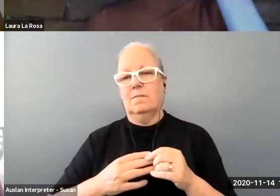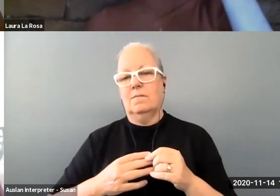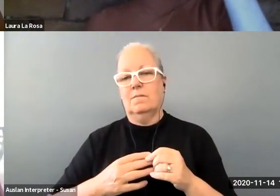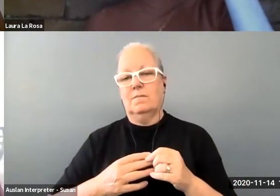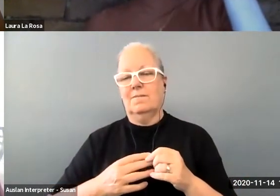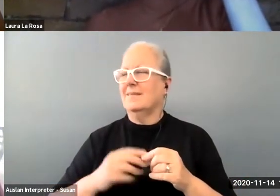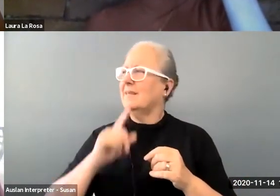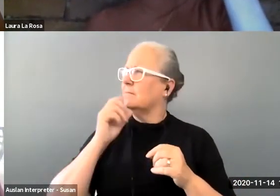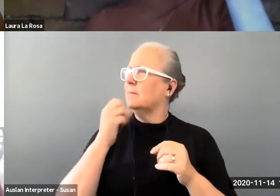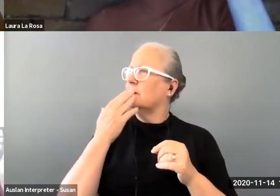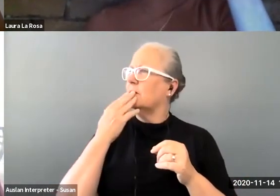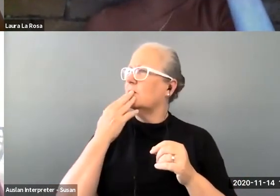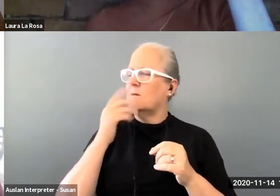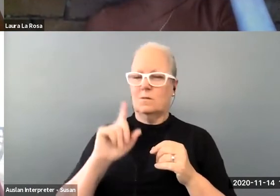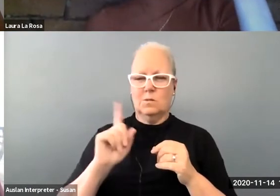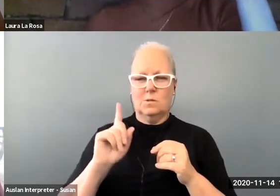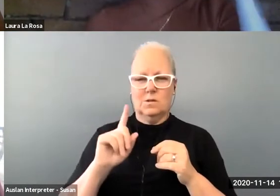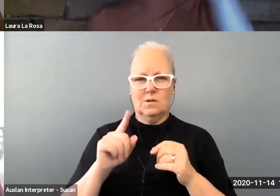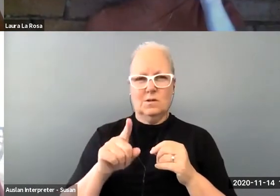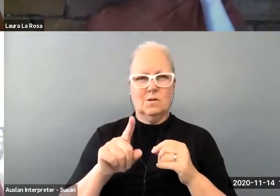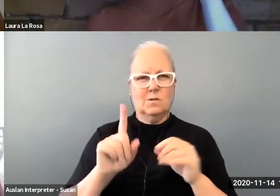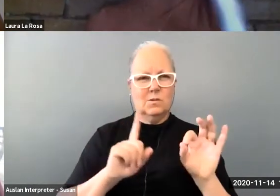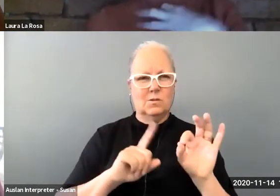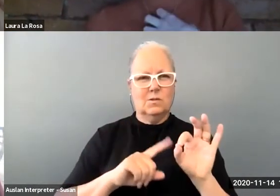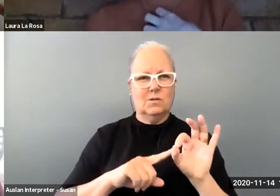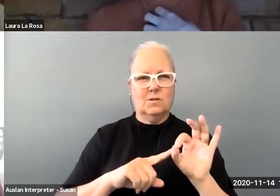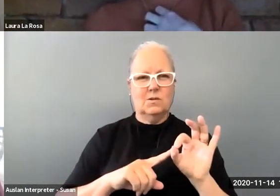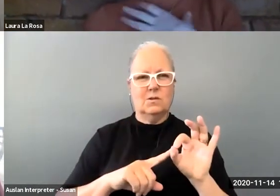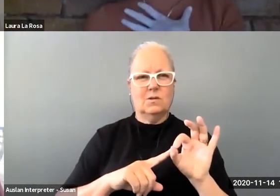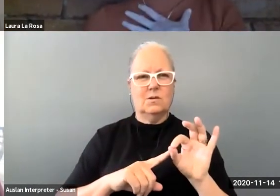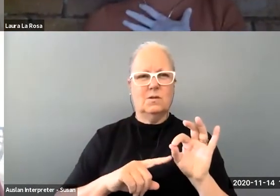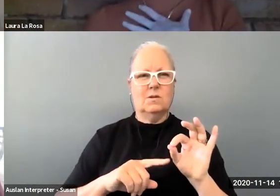can't remember what was that sort of what was the question? Oh, in terms of